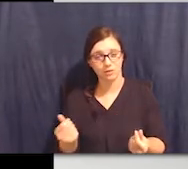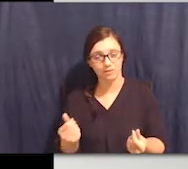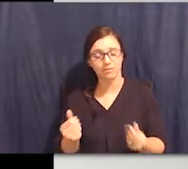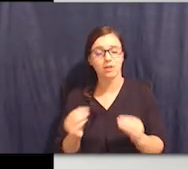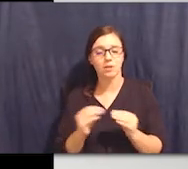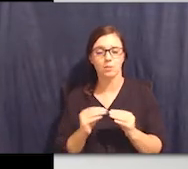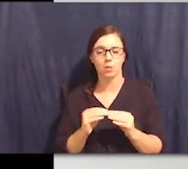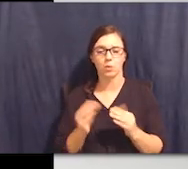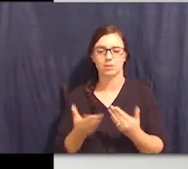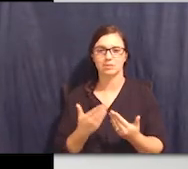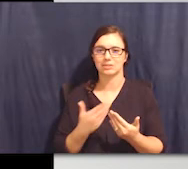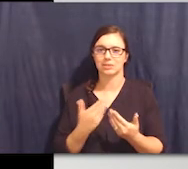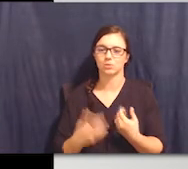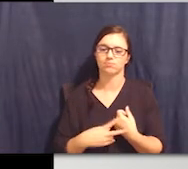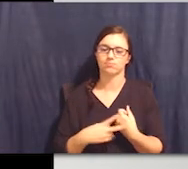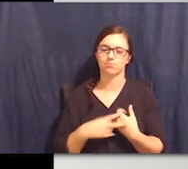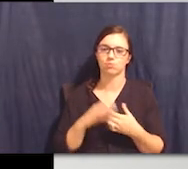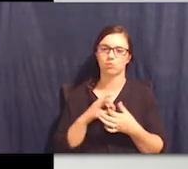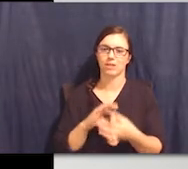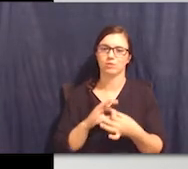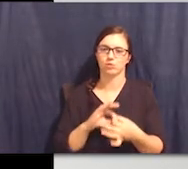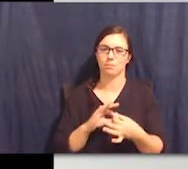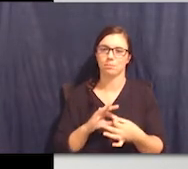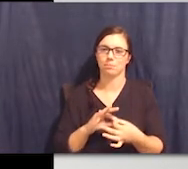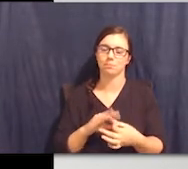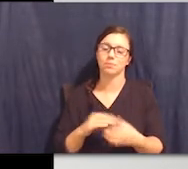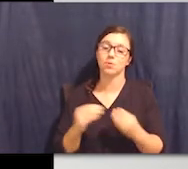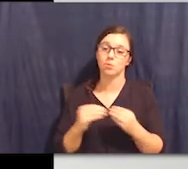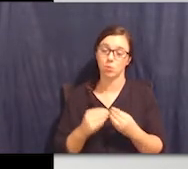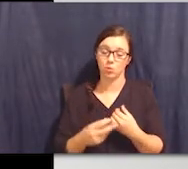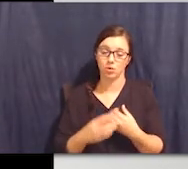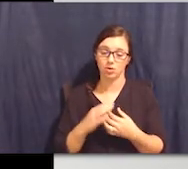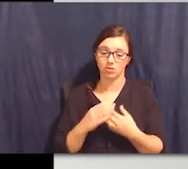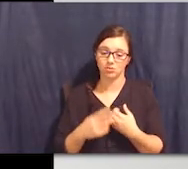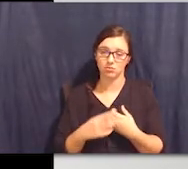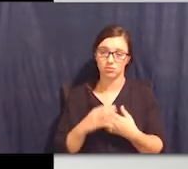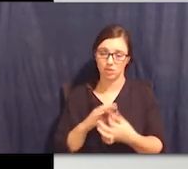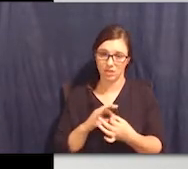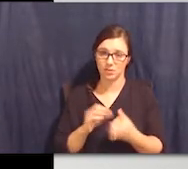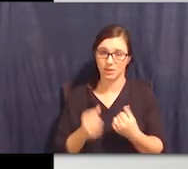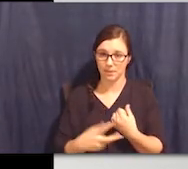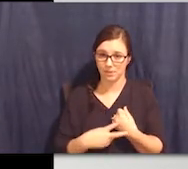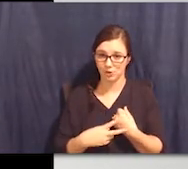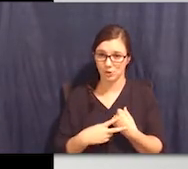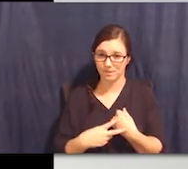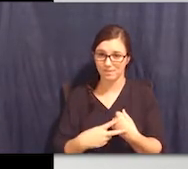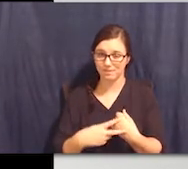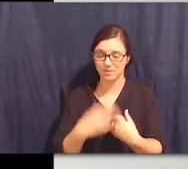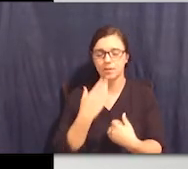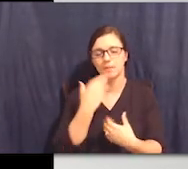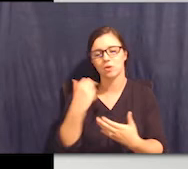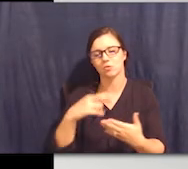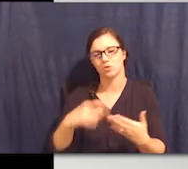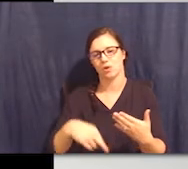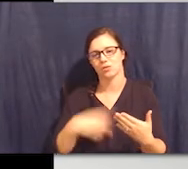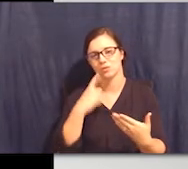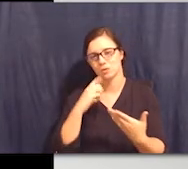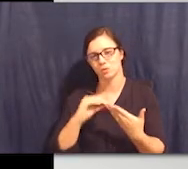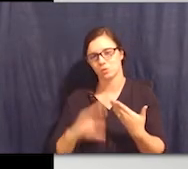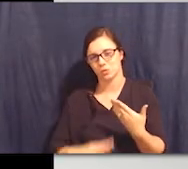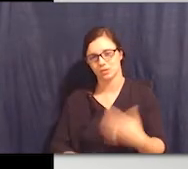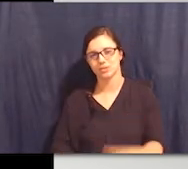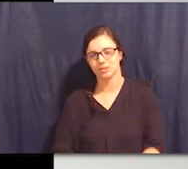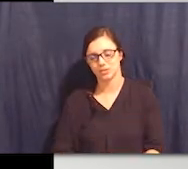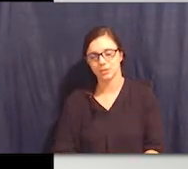the more we can preserve relationships, and the more those relationships can be preserved, the better those outcomes for our students